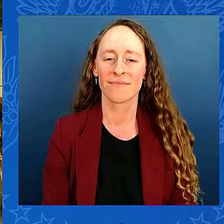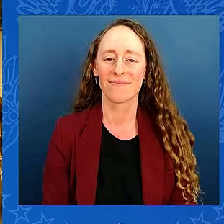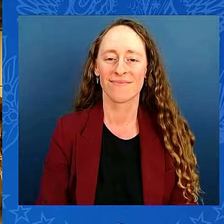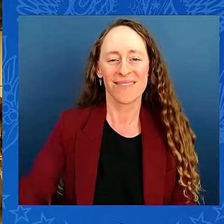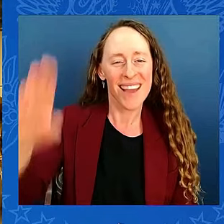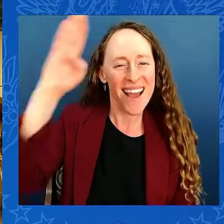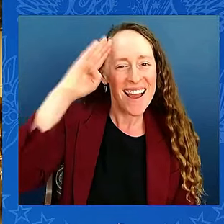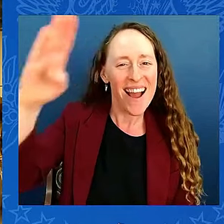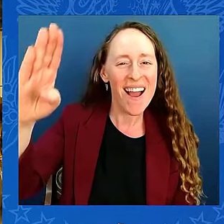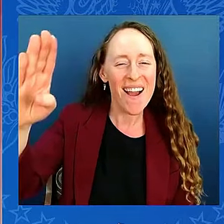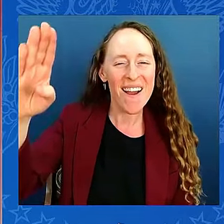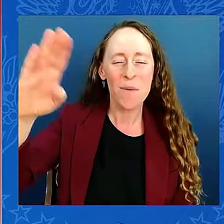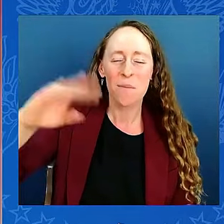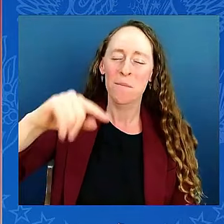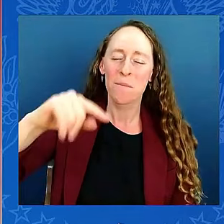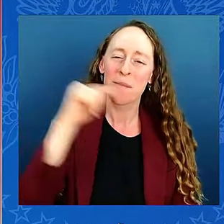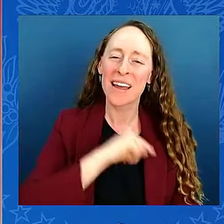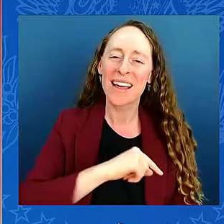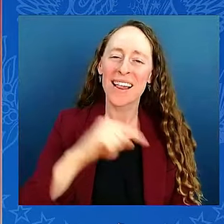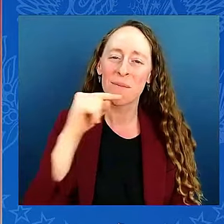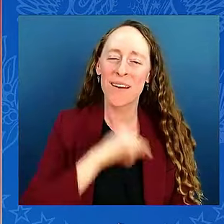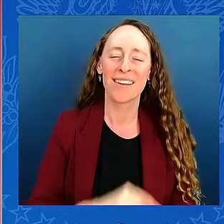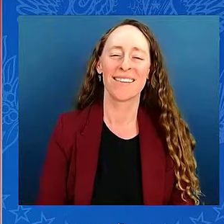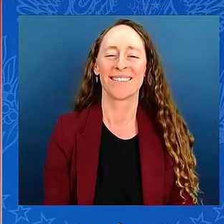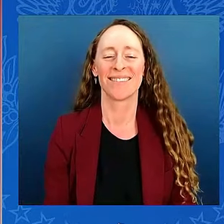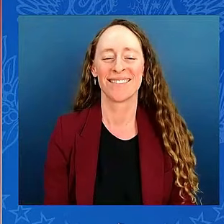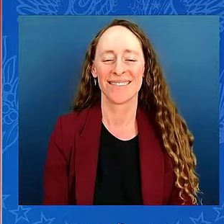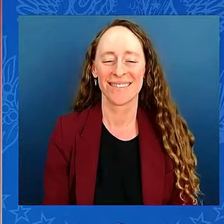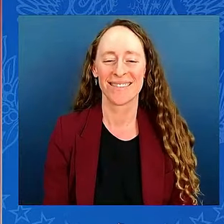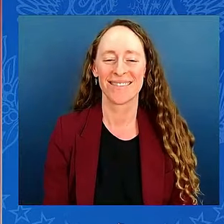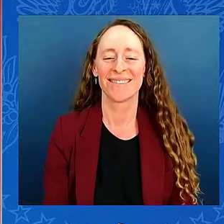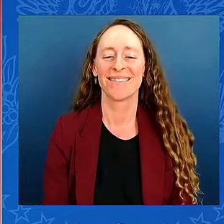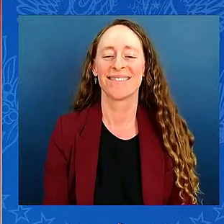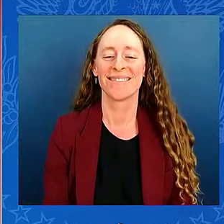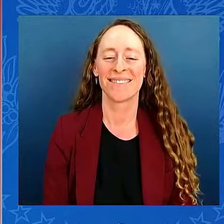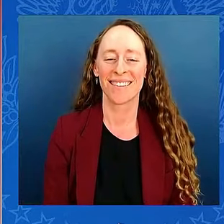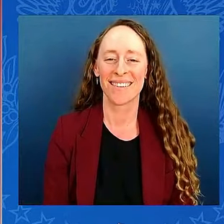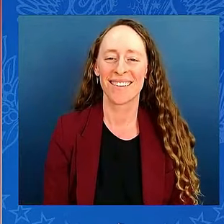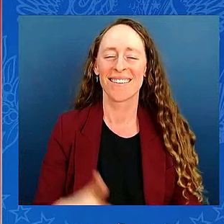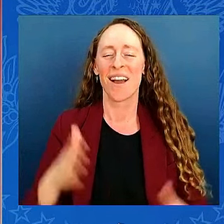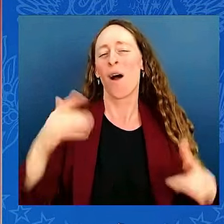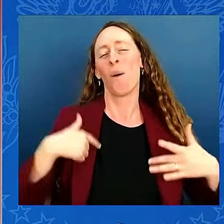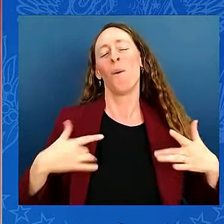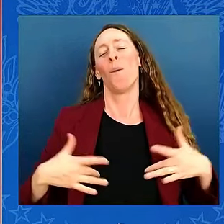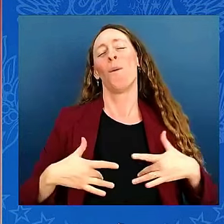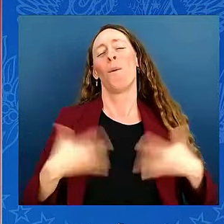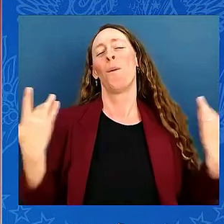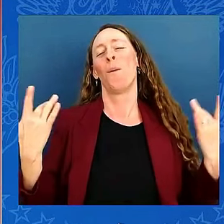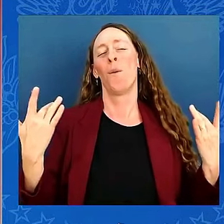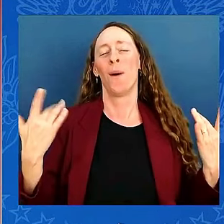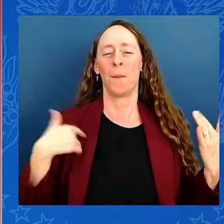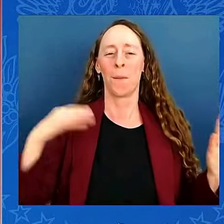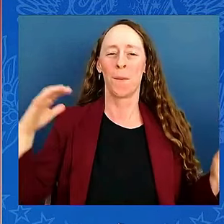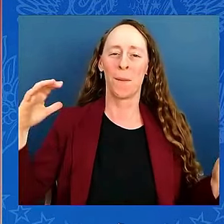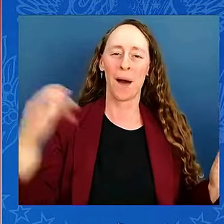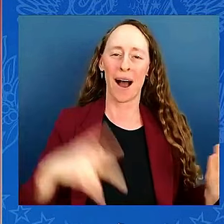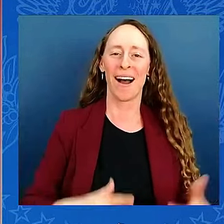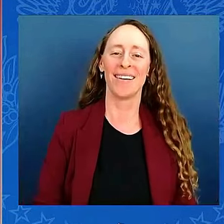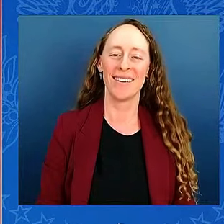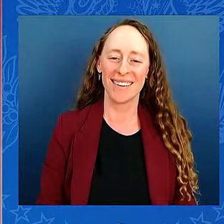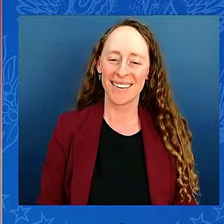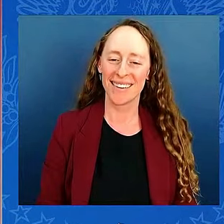Good to be back. Thank you. Welcome to Milwaukee, Joe. Well, it's good to be back in Milwaukee. We